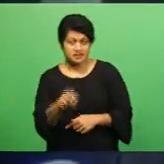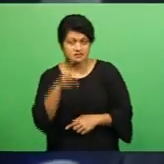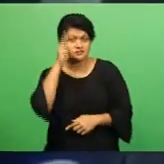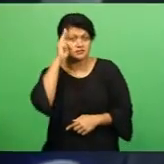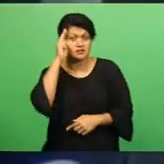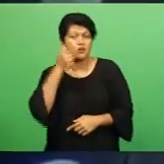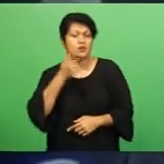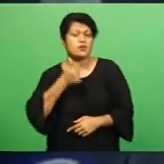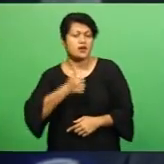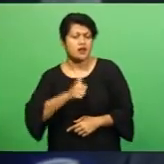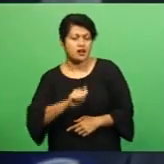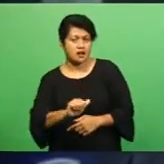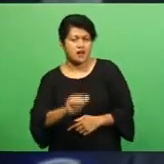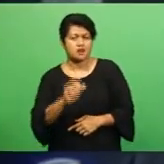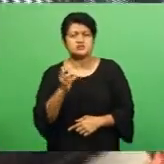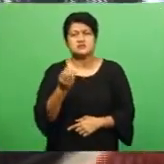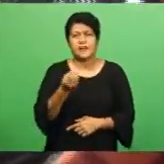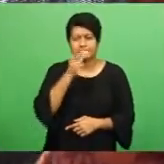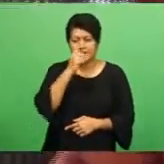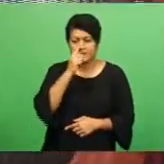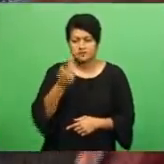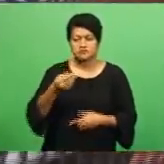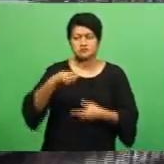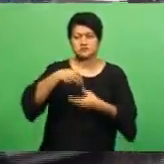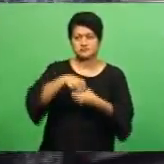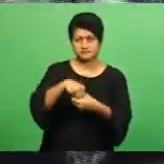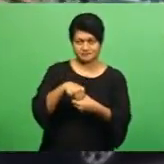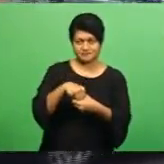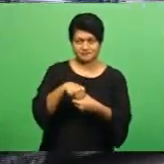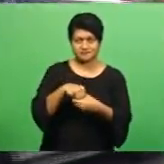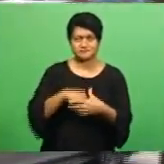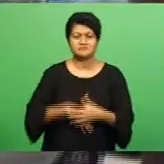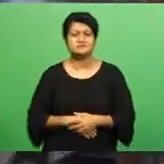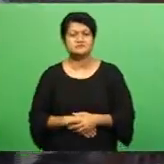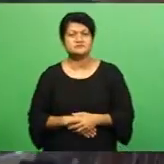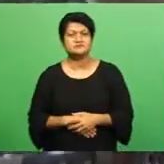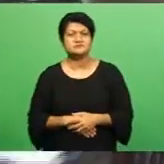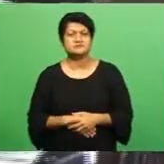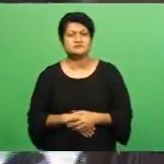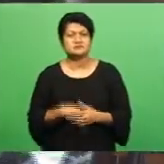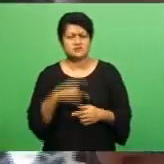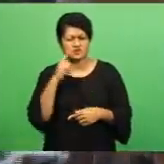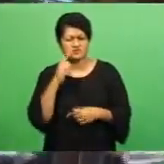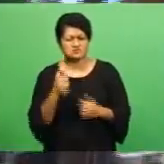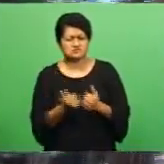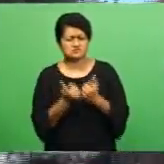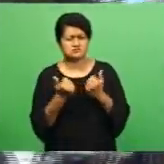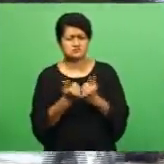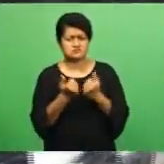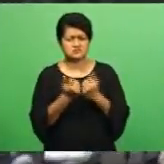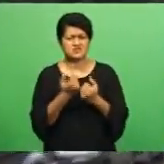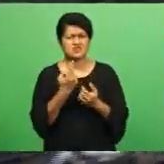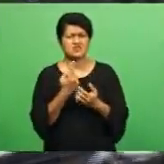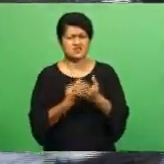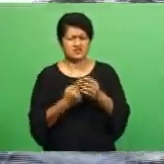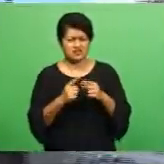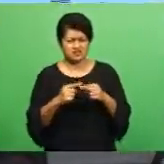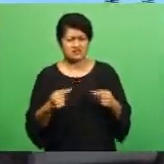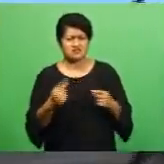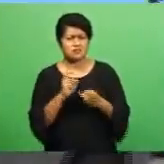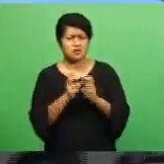members to be in the room. Do you feel that still a lot of this is still related to the issue with the involvement with Mr.